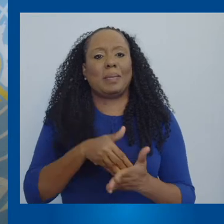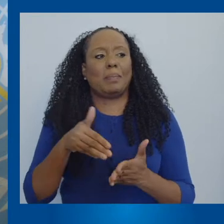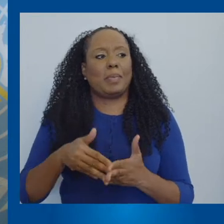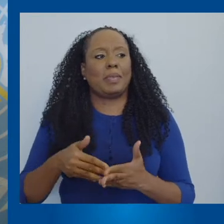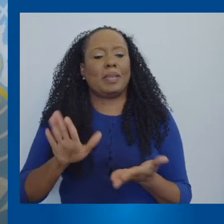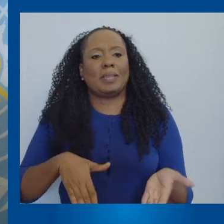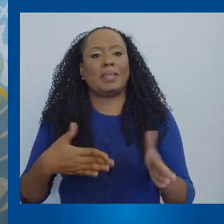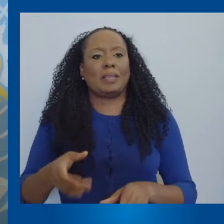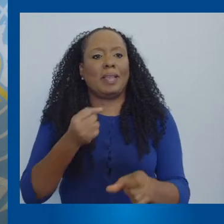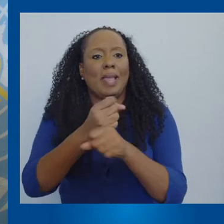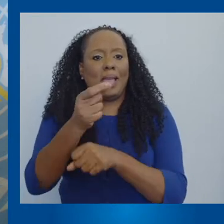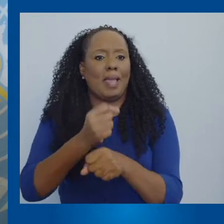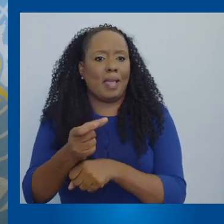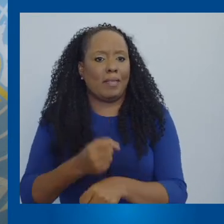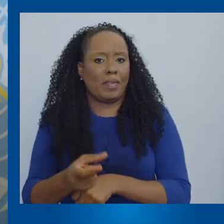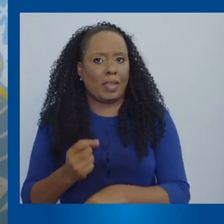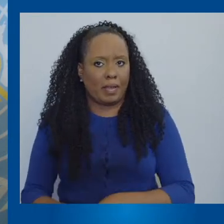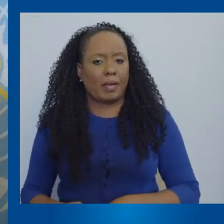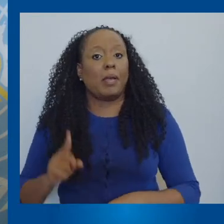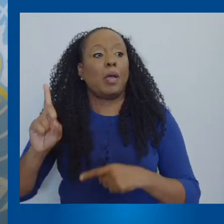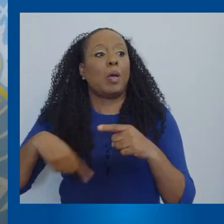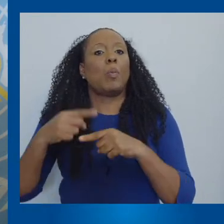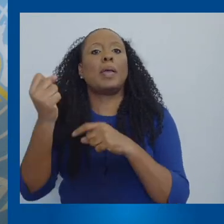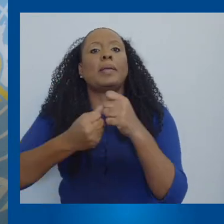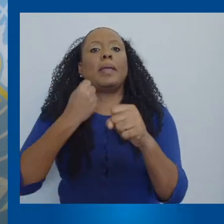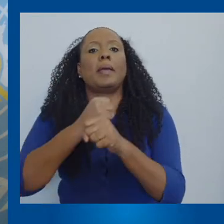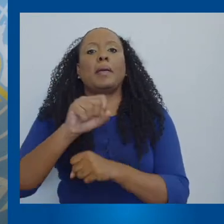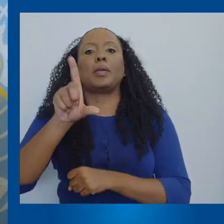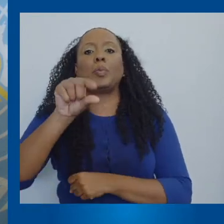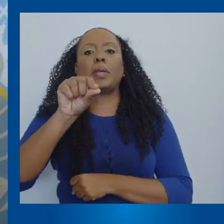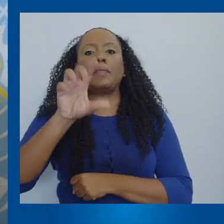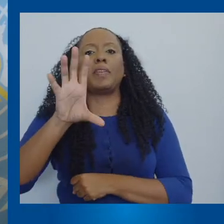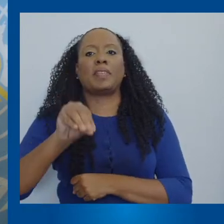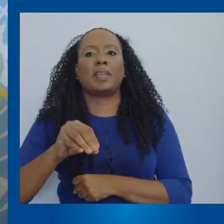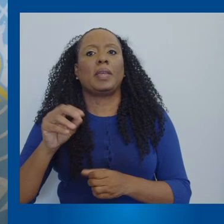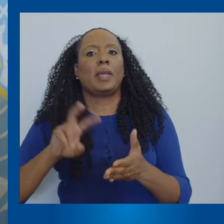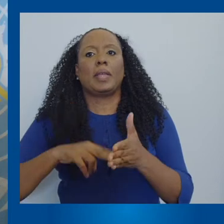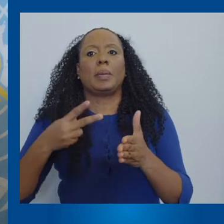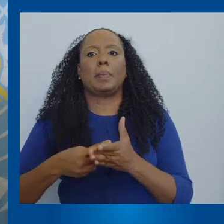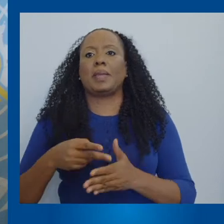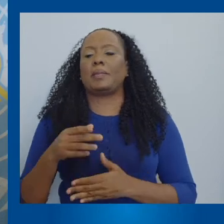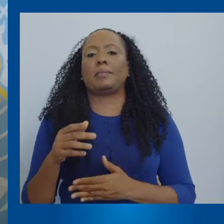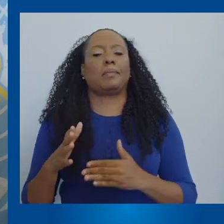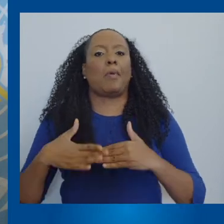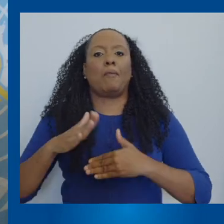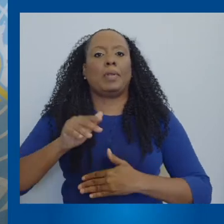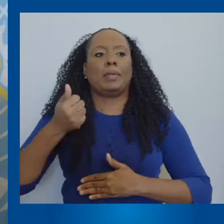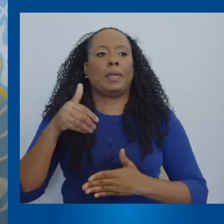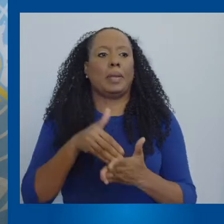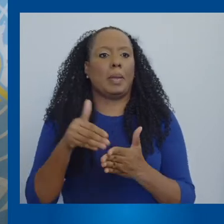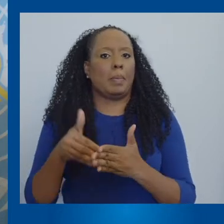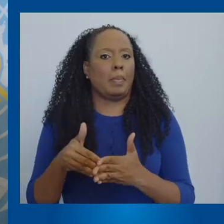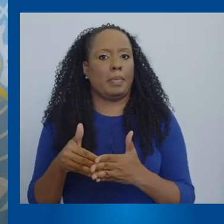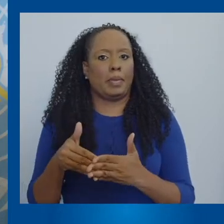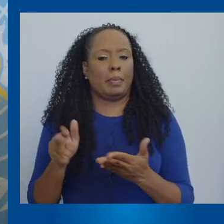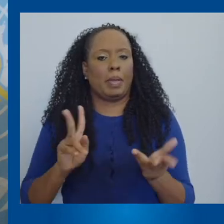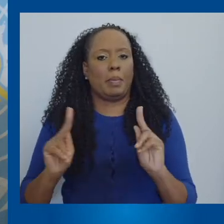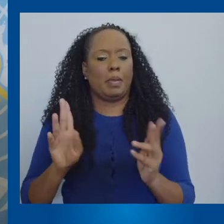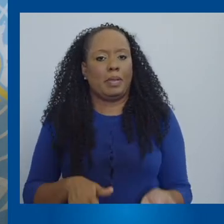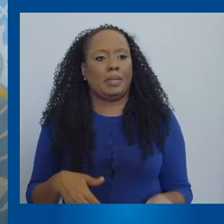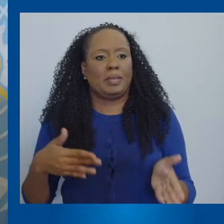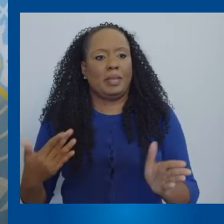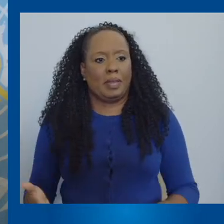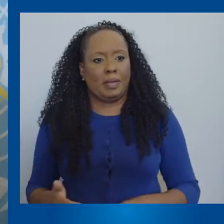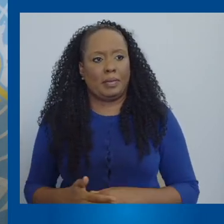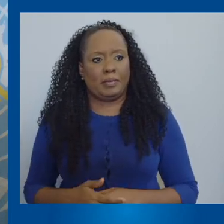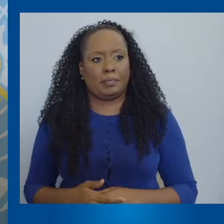year by 2050. And in a world profoundly skewed in favor of wealthy nations and wealthy